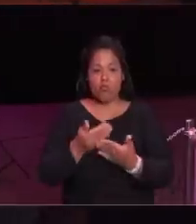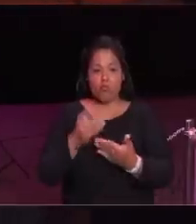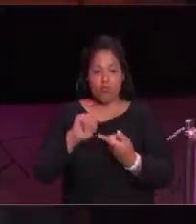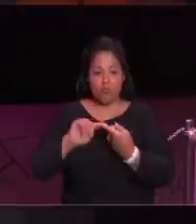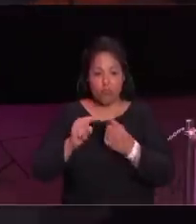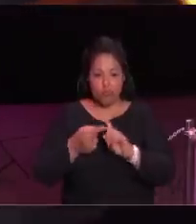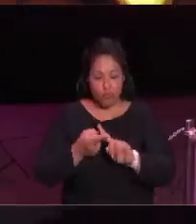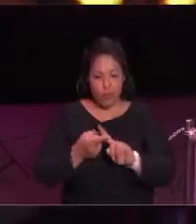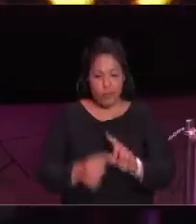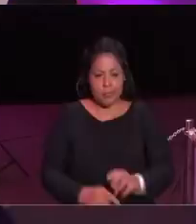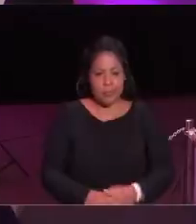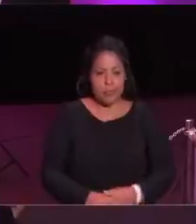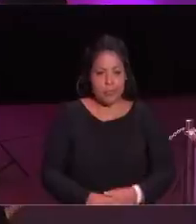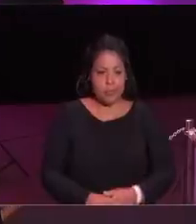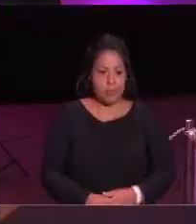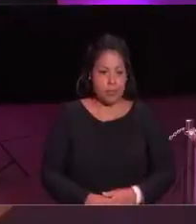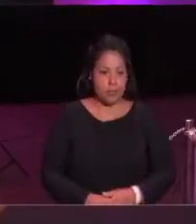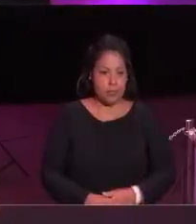you so much.